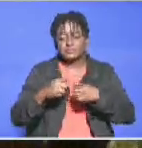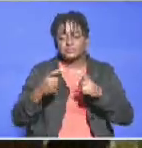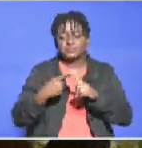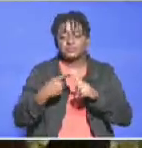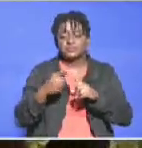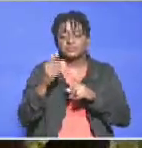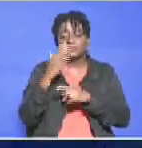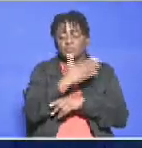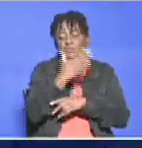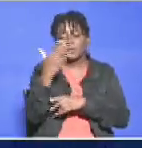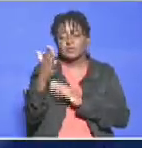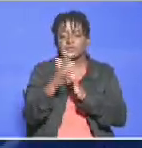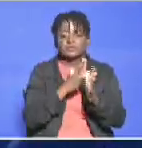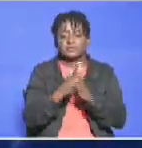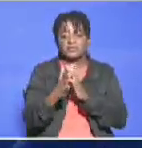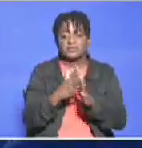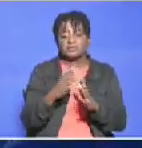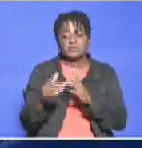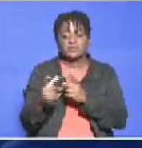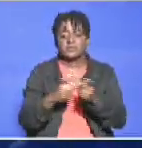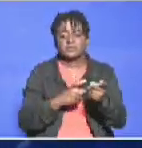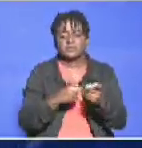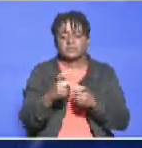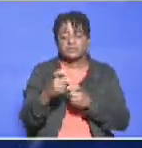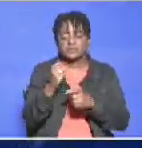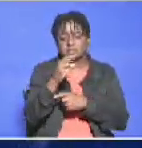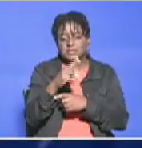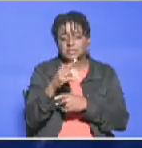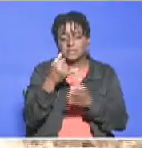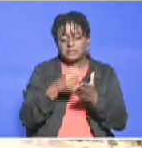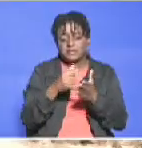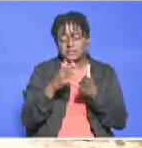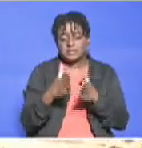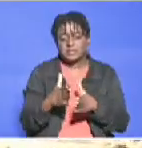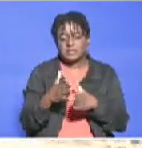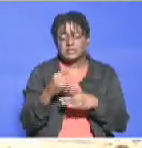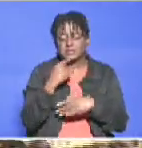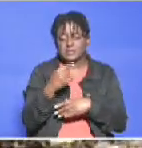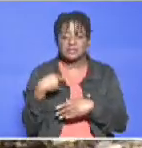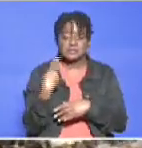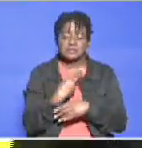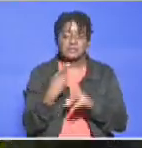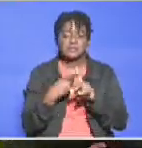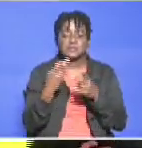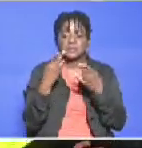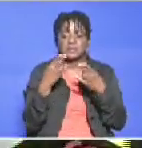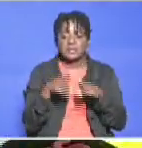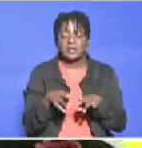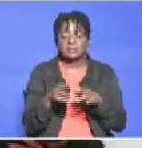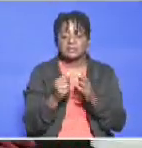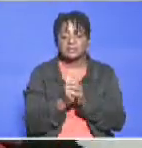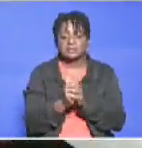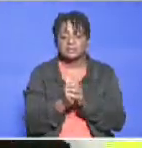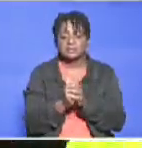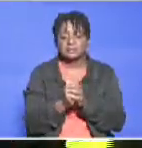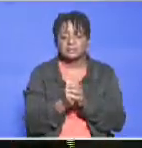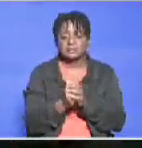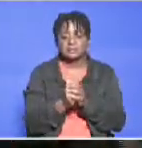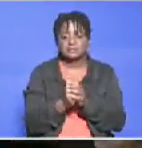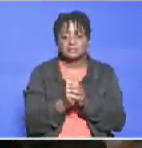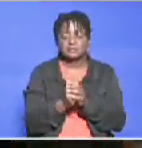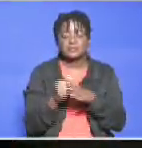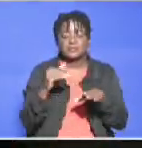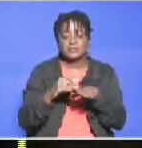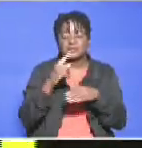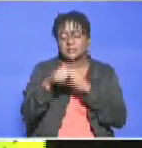operations investigator at the Air Accident Investigation Department, tells us what happened. Well, basically, at